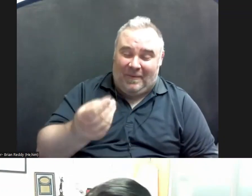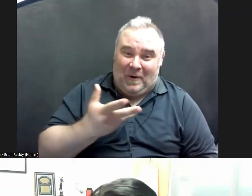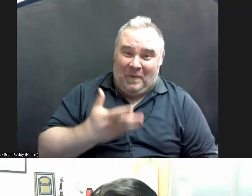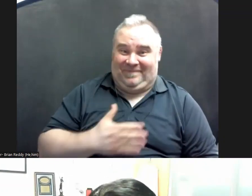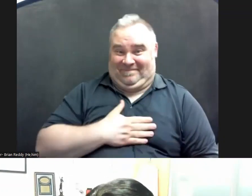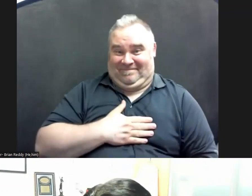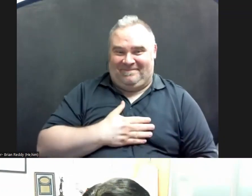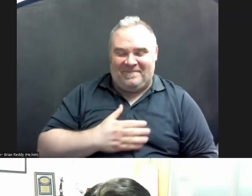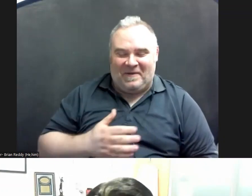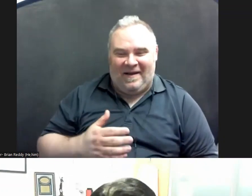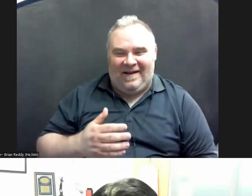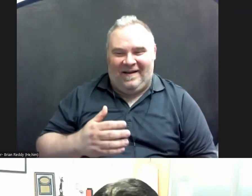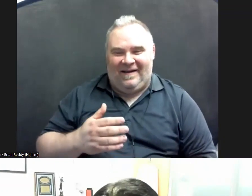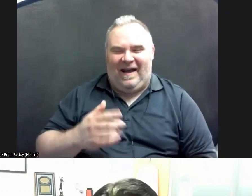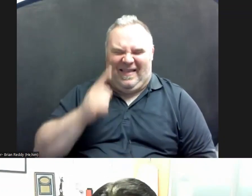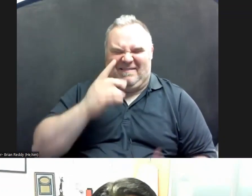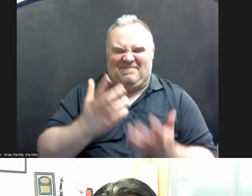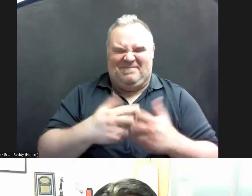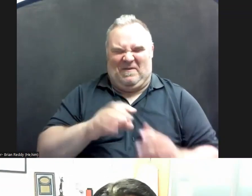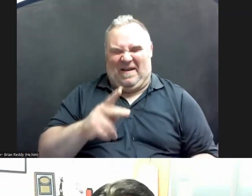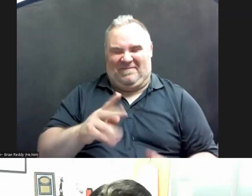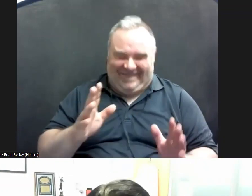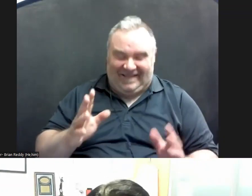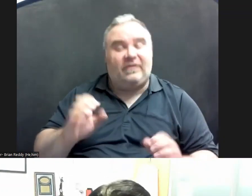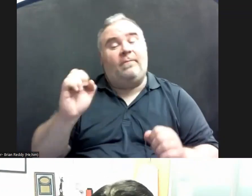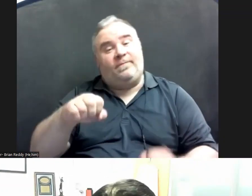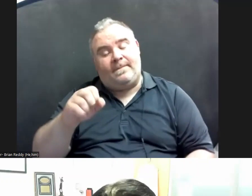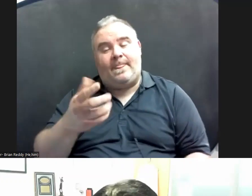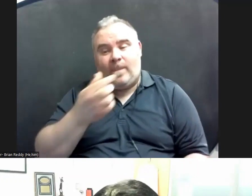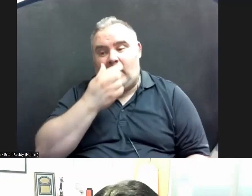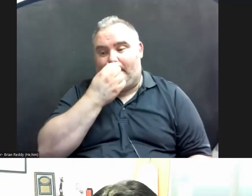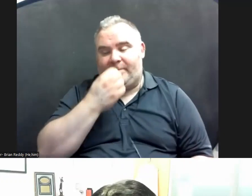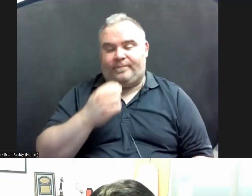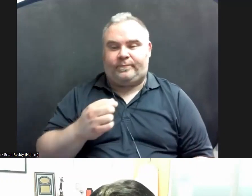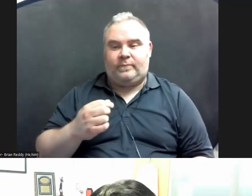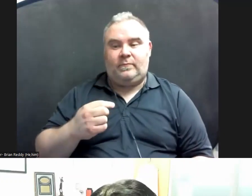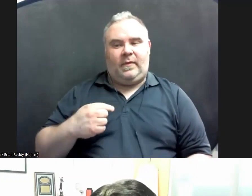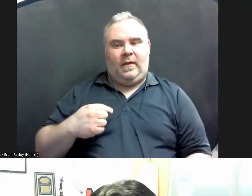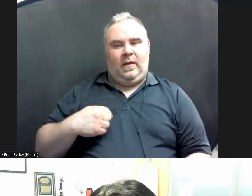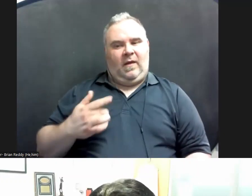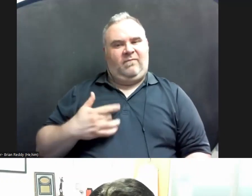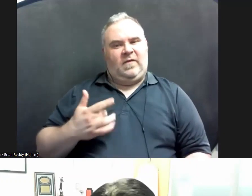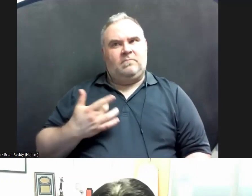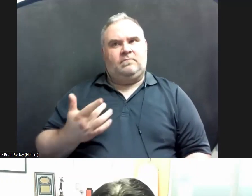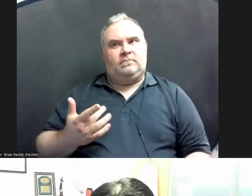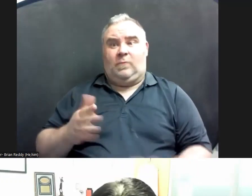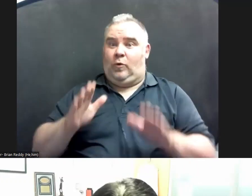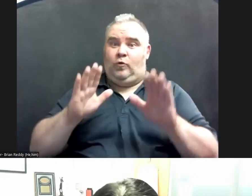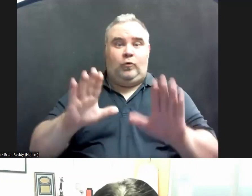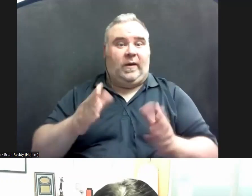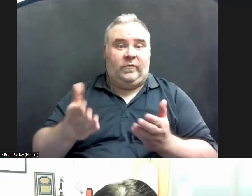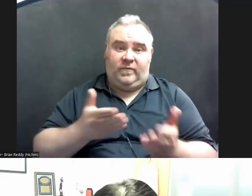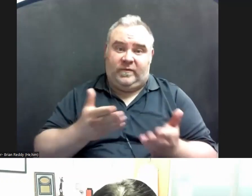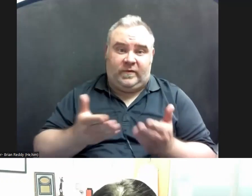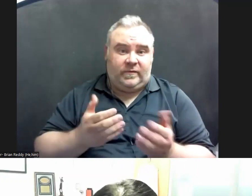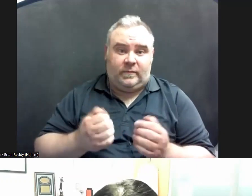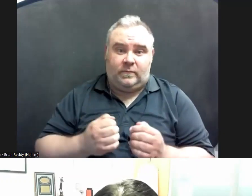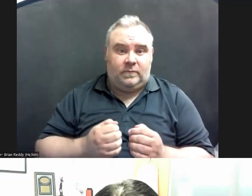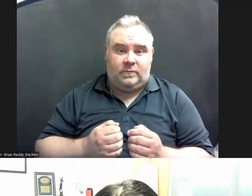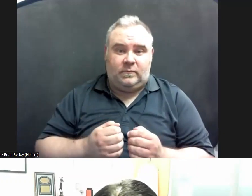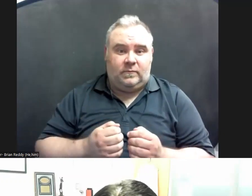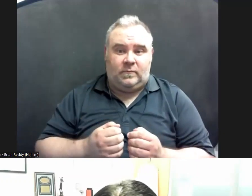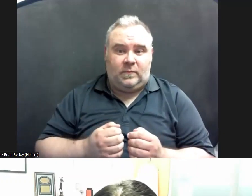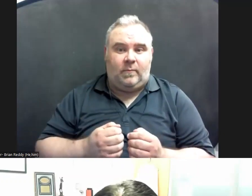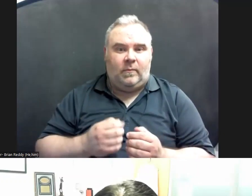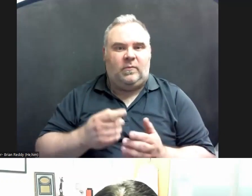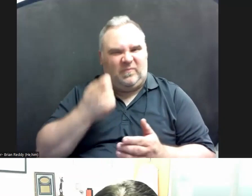know. But I think it went okay. So yeah, I think there are great services as the ones